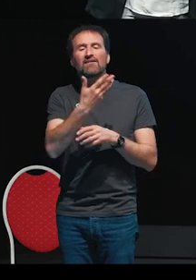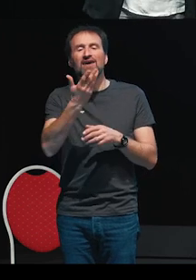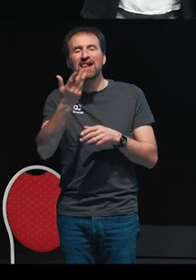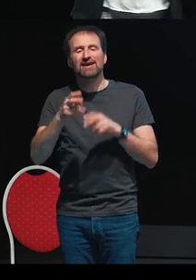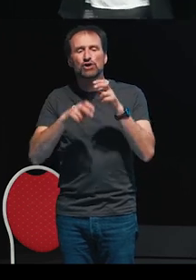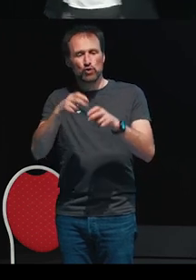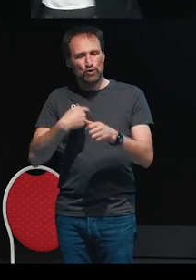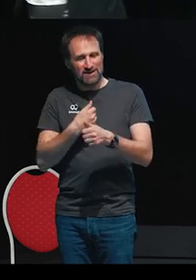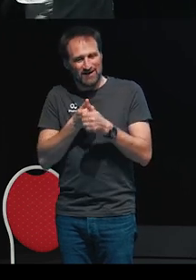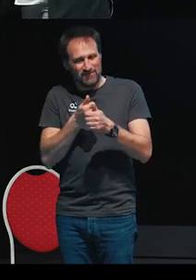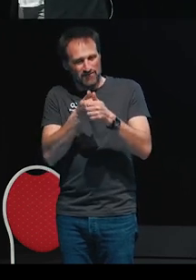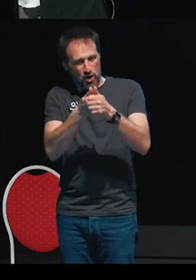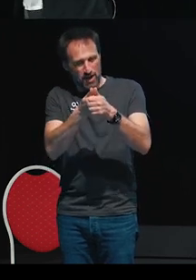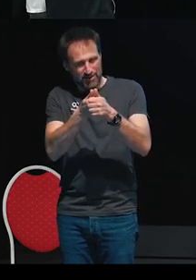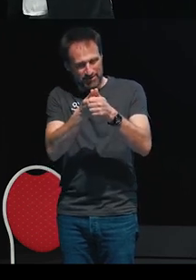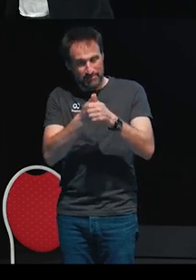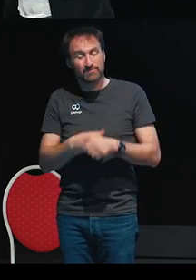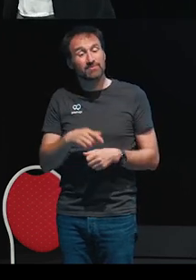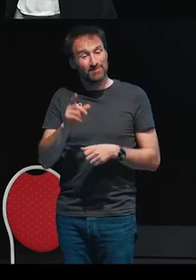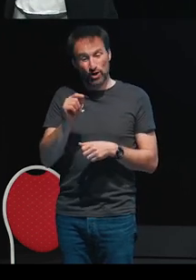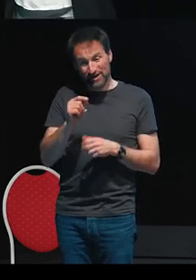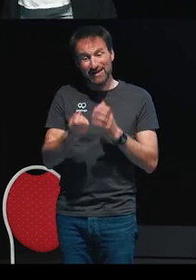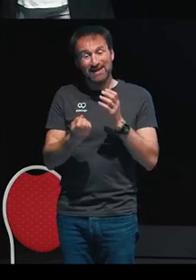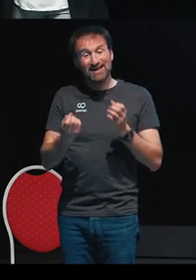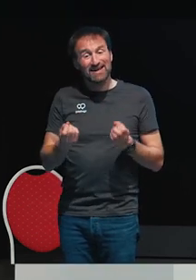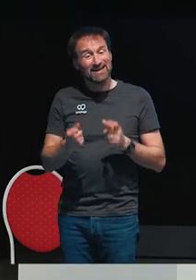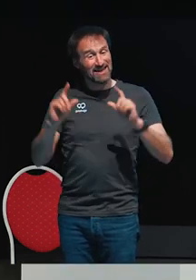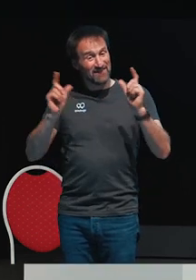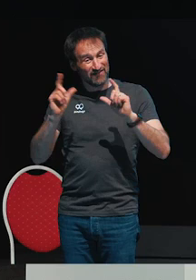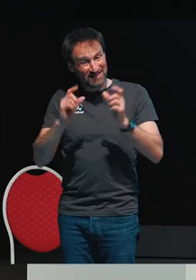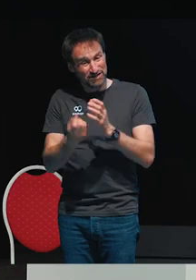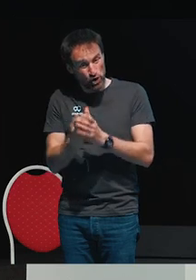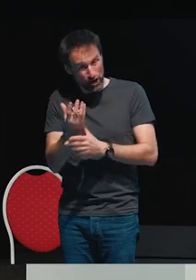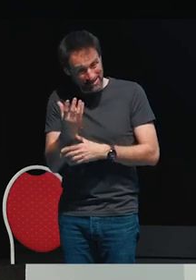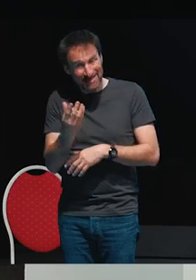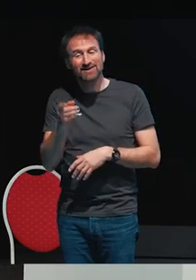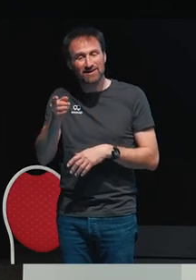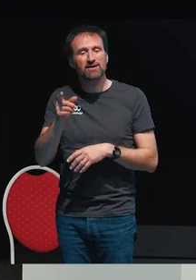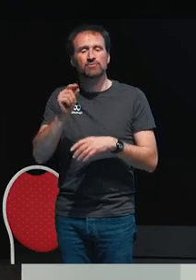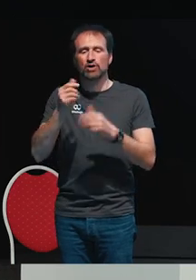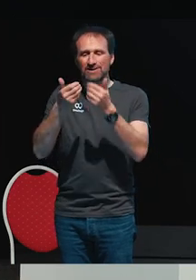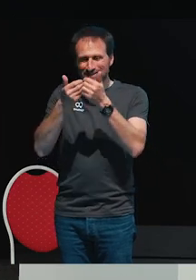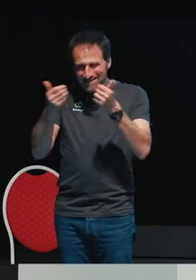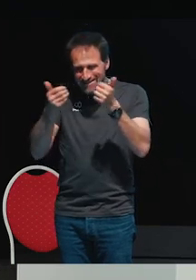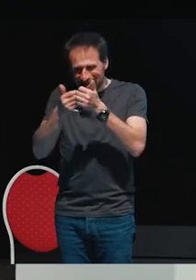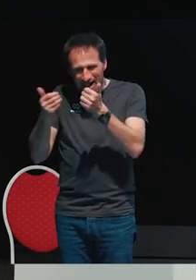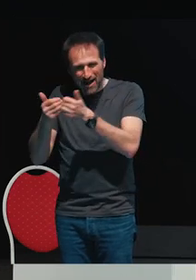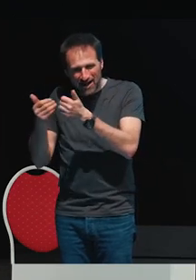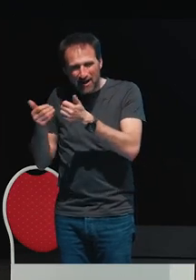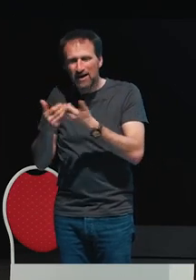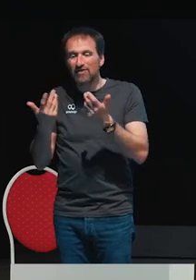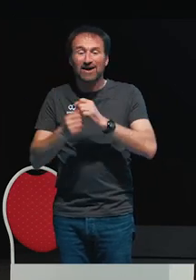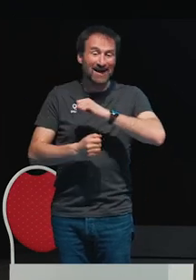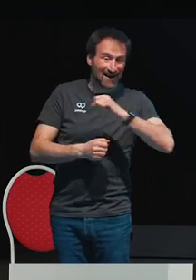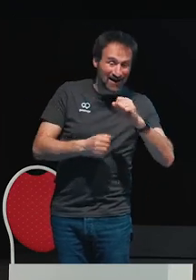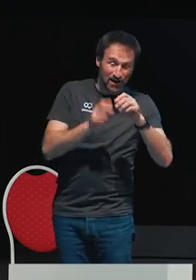So event sourcing is actually about separating between the write side and the read side of